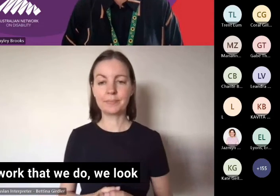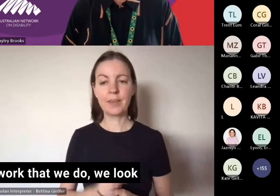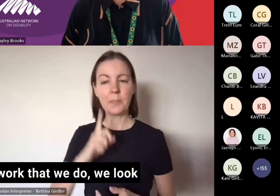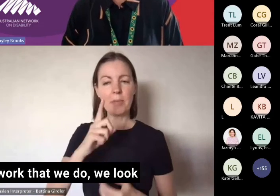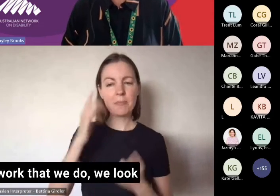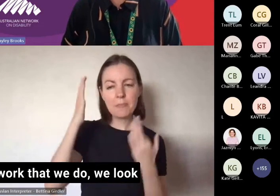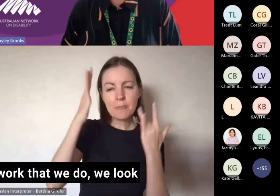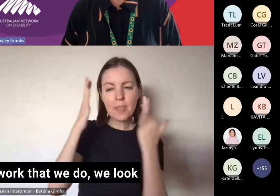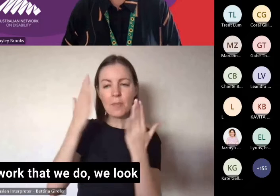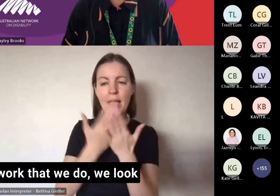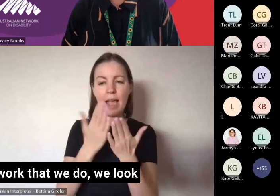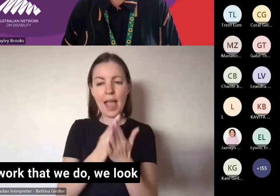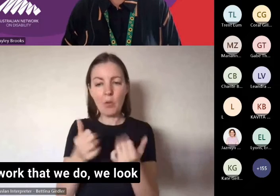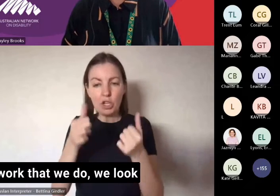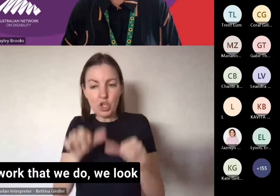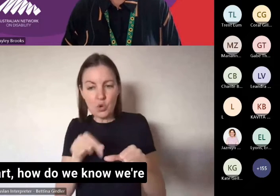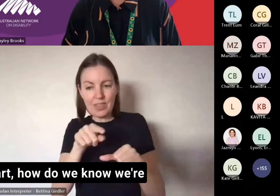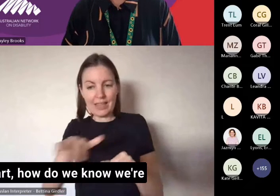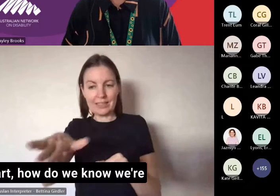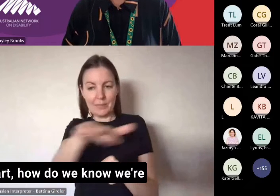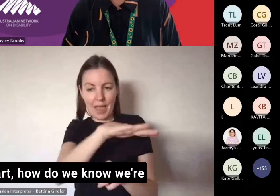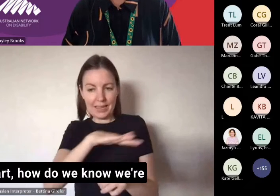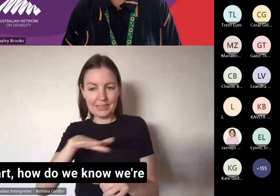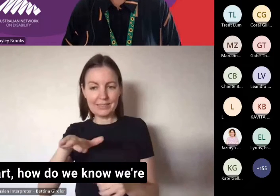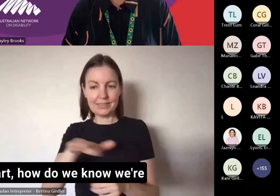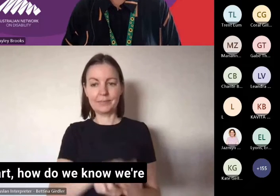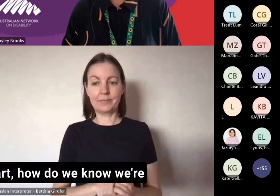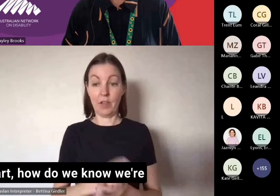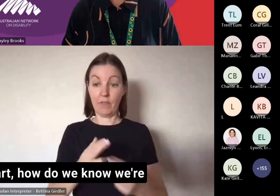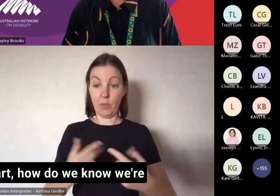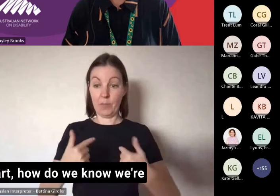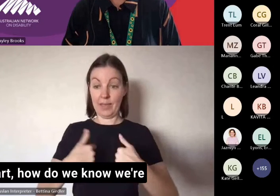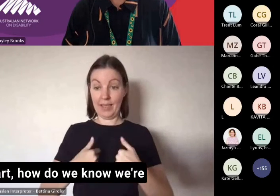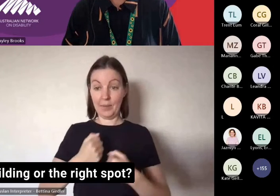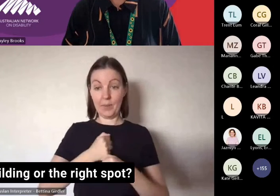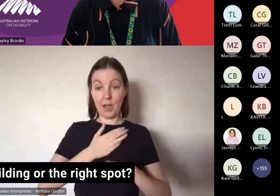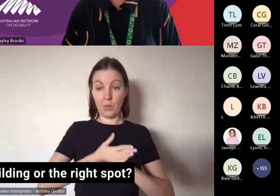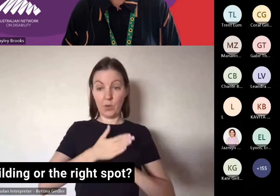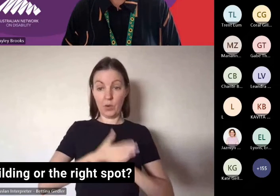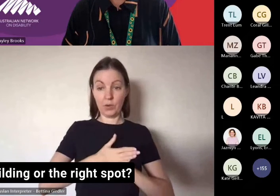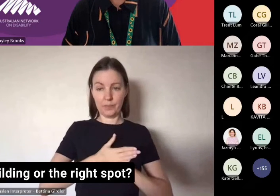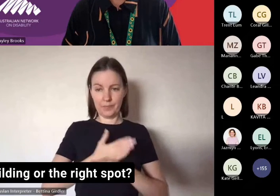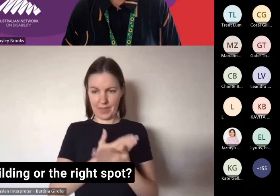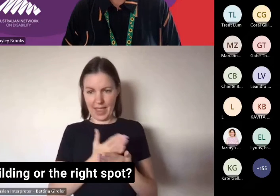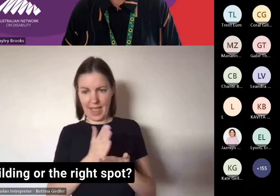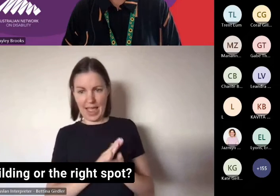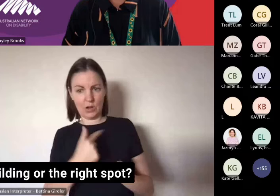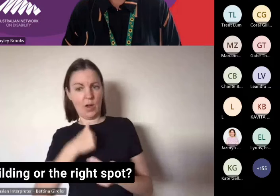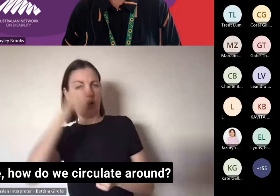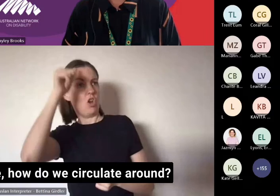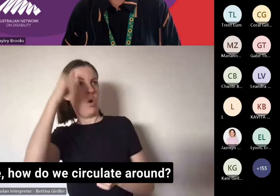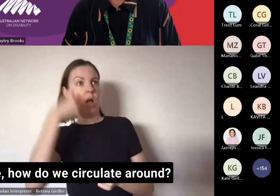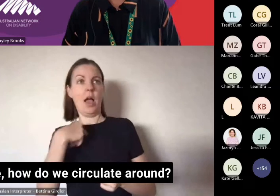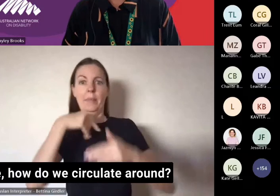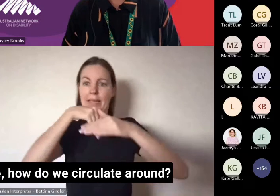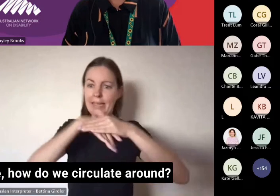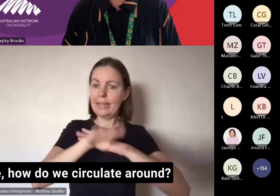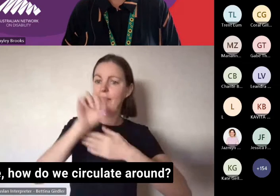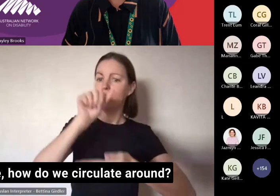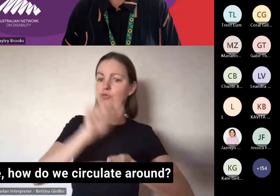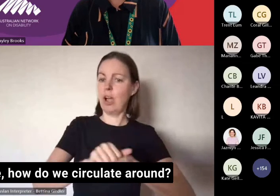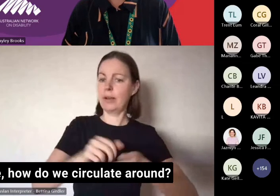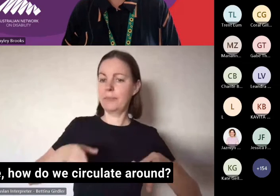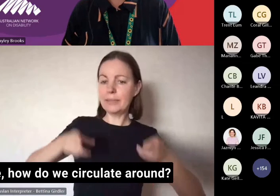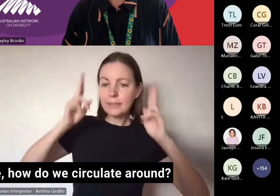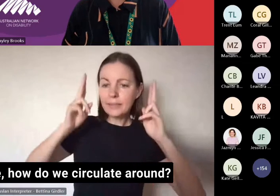a space? So for me, the work that we do, we look at it from the start. How do we know we're in the right building or the right spot? How do we get